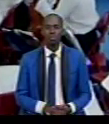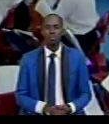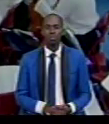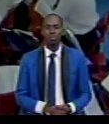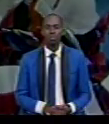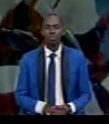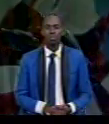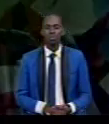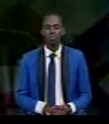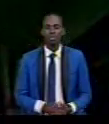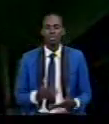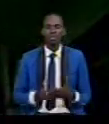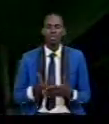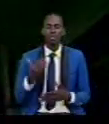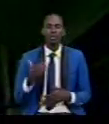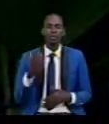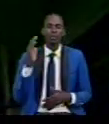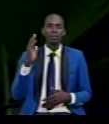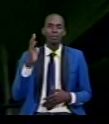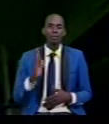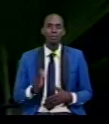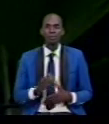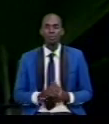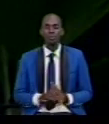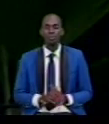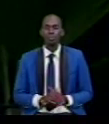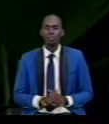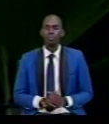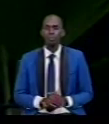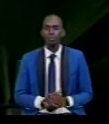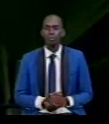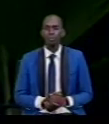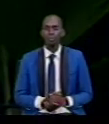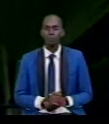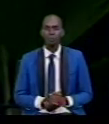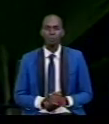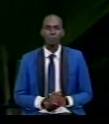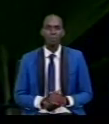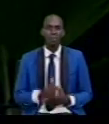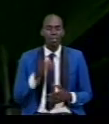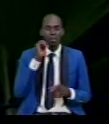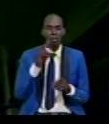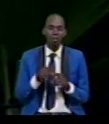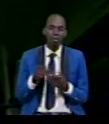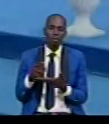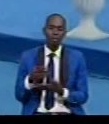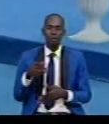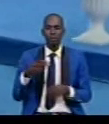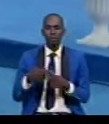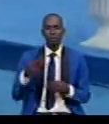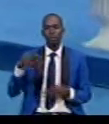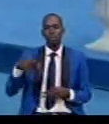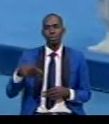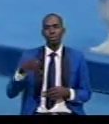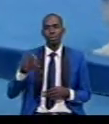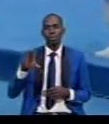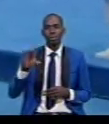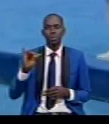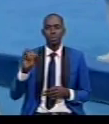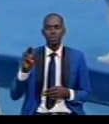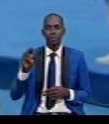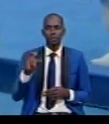Next testifier. With me here is Sister Precious Akpam. Can go ahead and share a